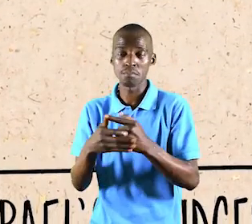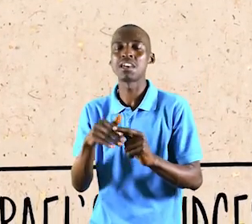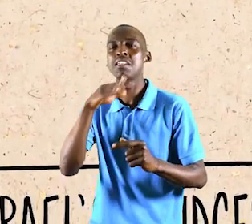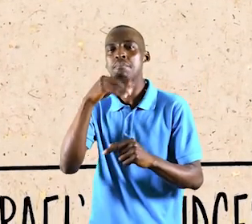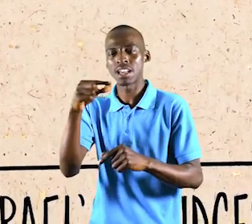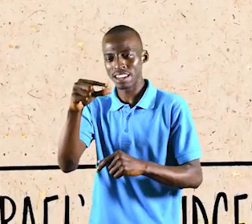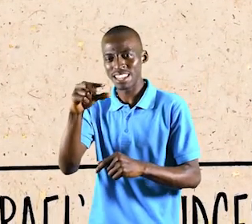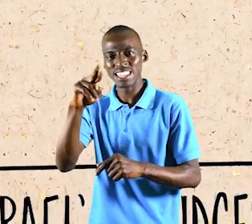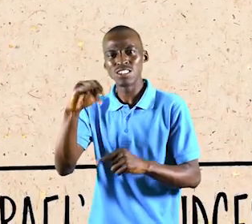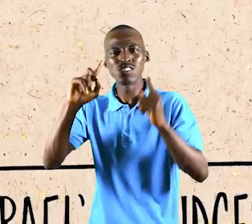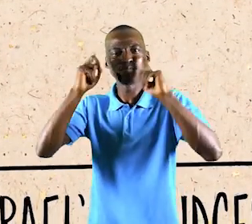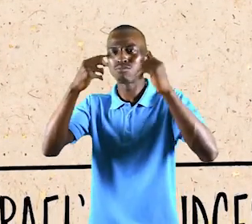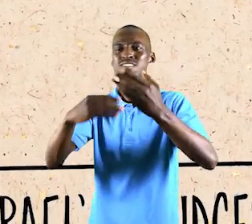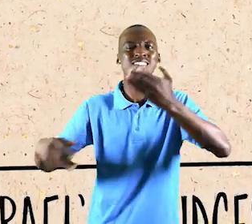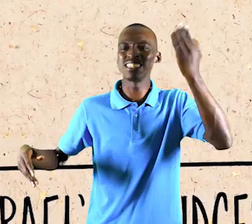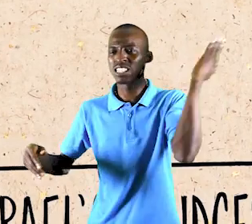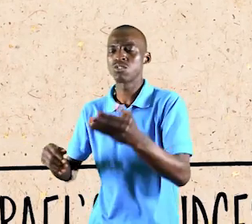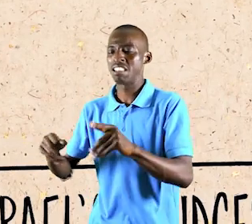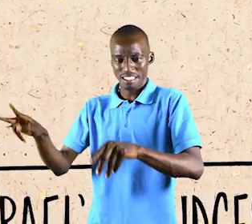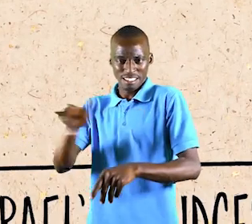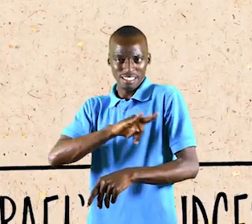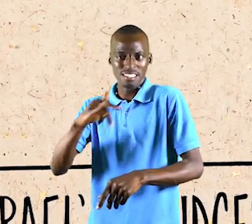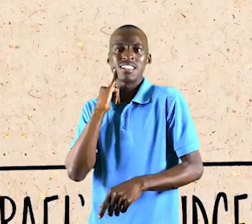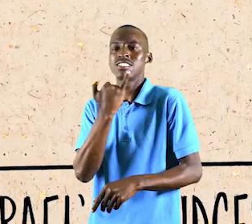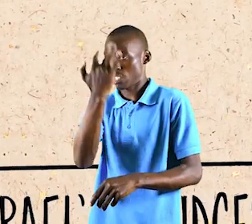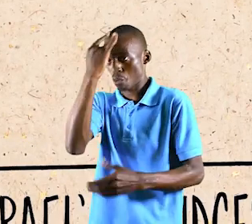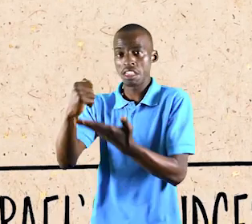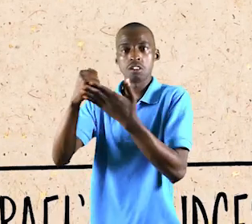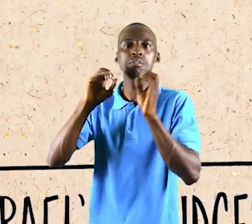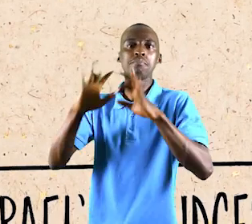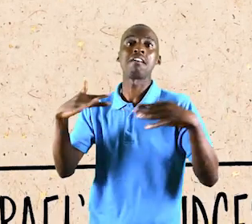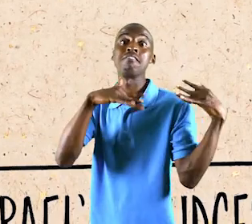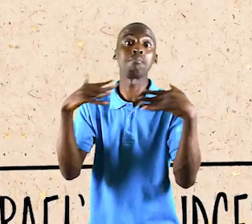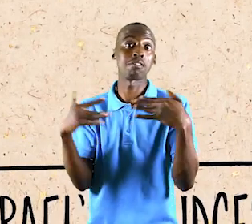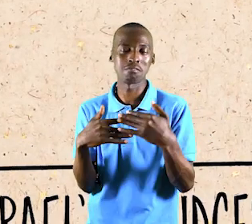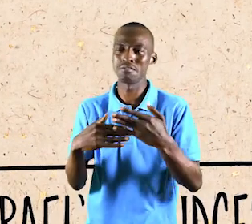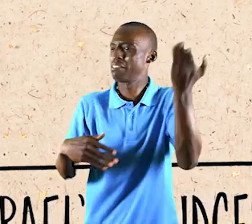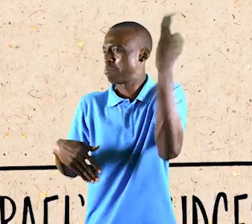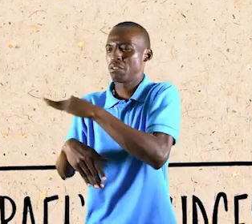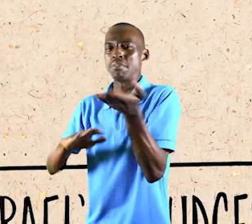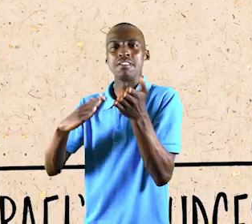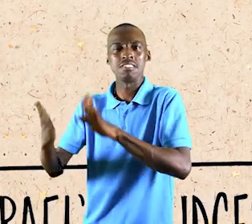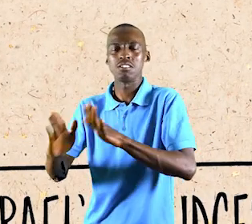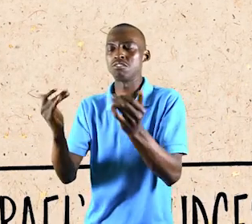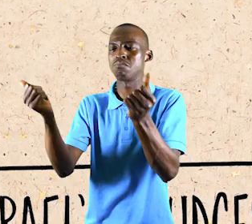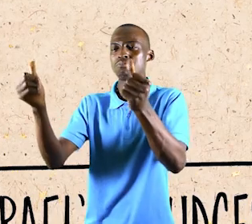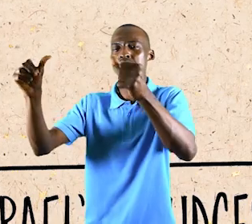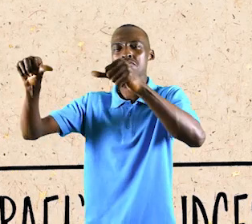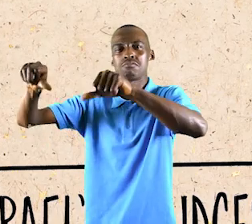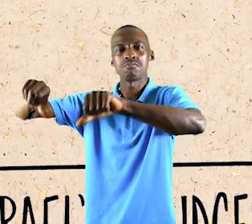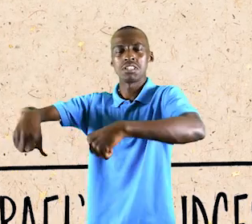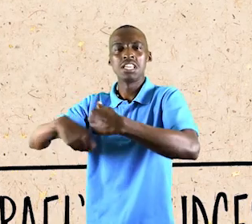nasty temper, and he murders a bunch of fellow Israelites for not helping him in his battle. And then it all goes downhill from there.